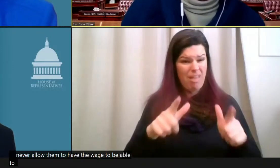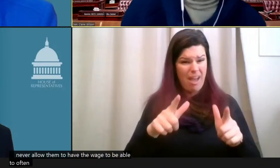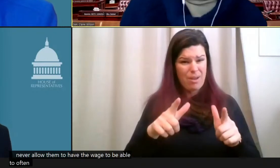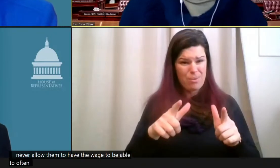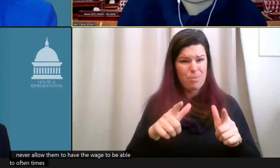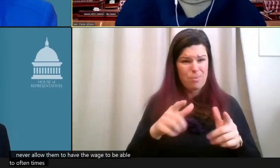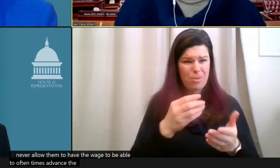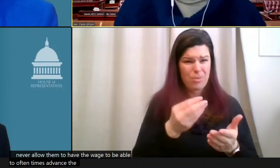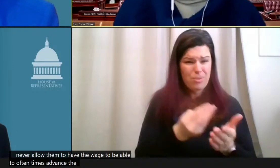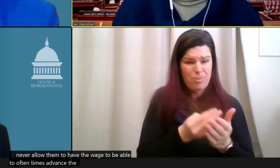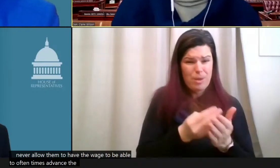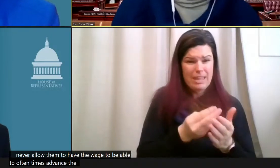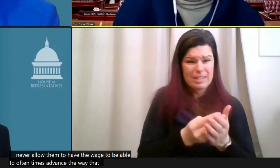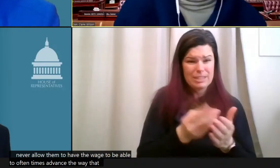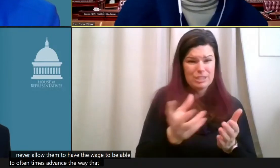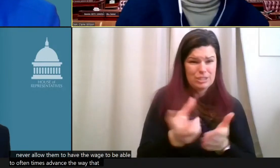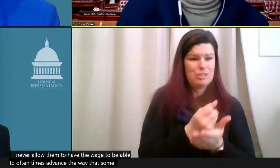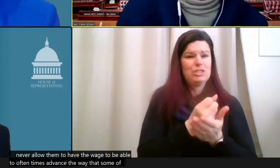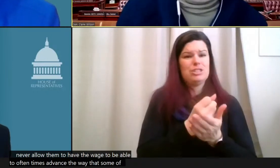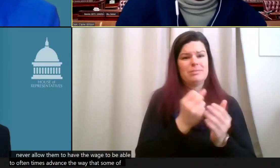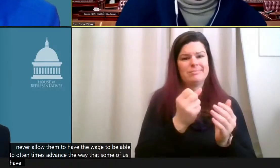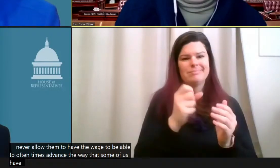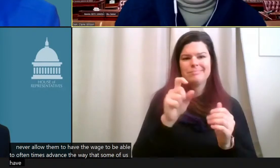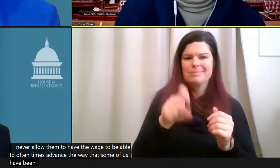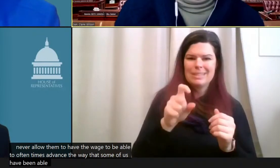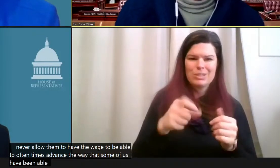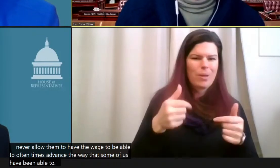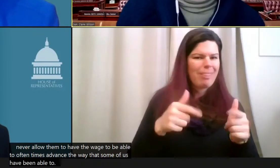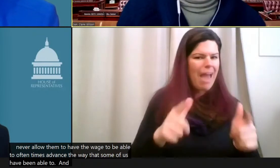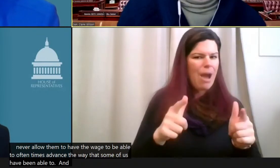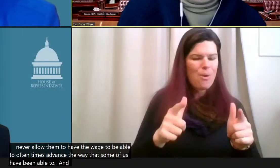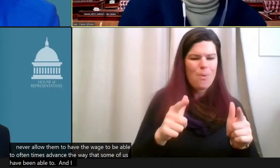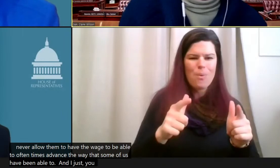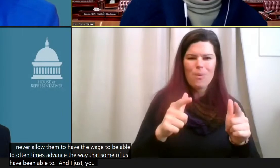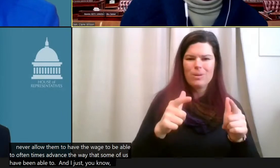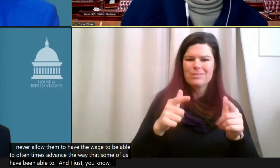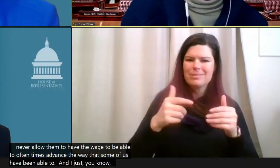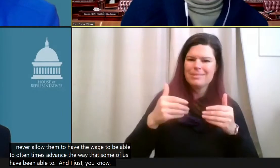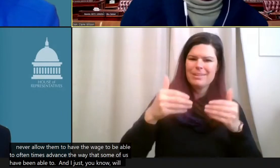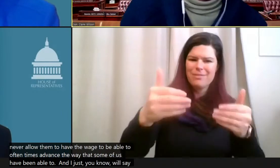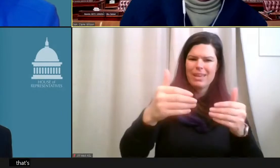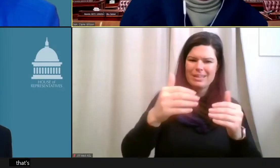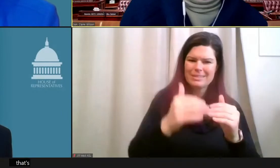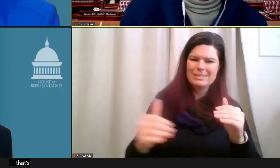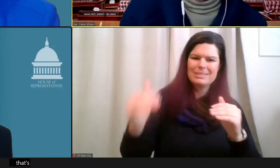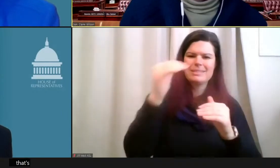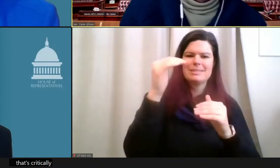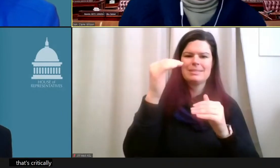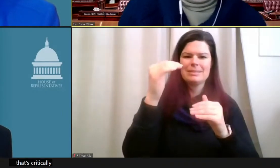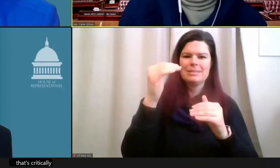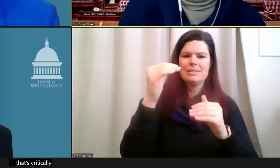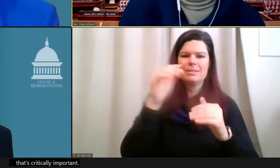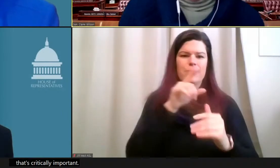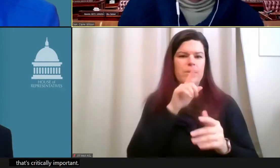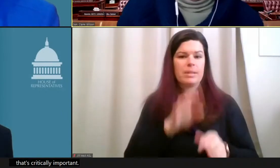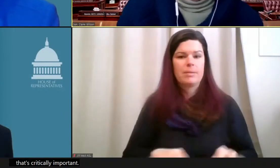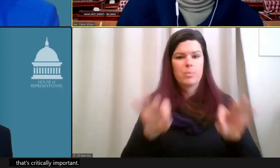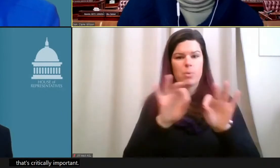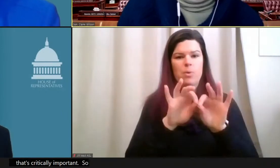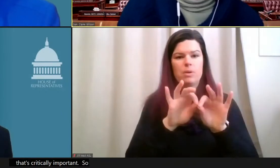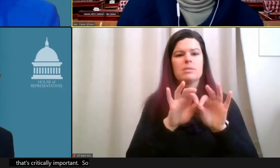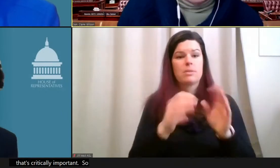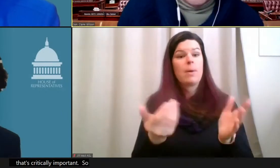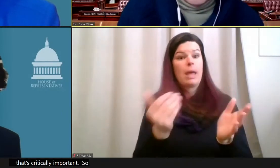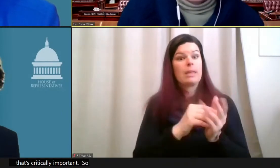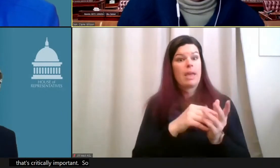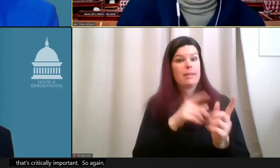way that some of us have been able to. And I just, will say that's critically important. So again,